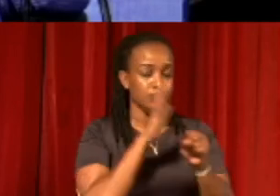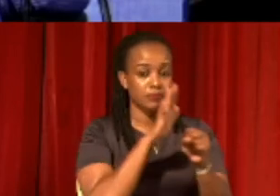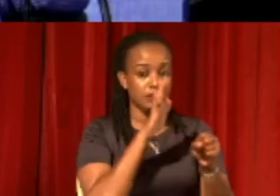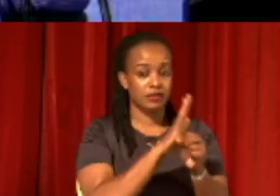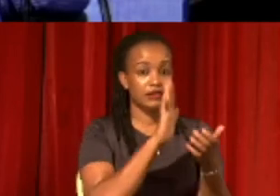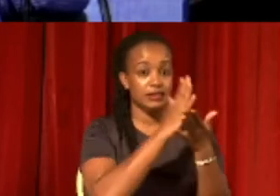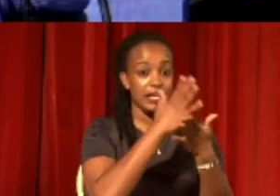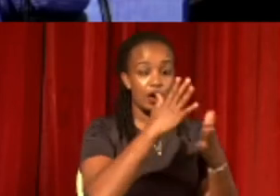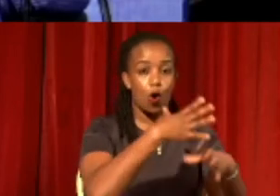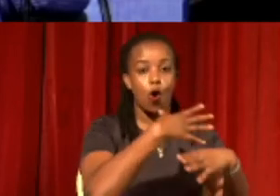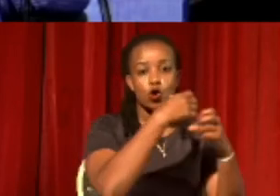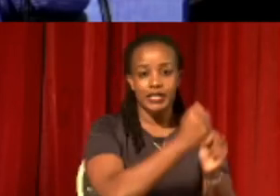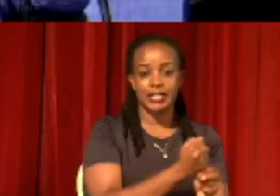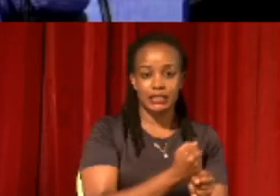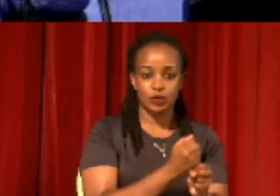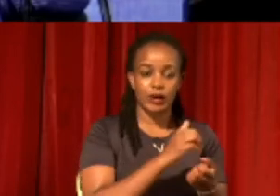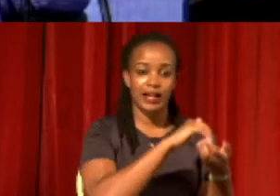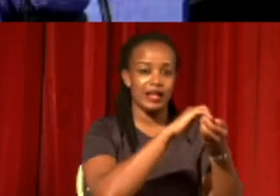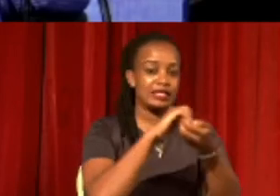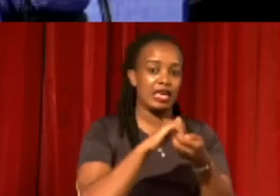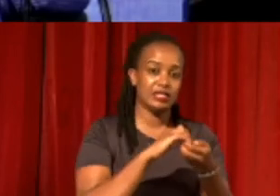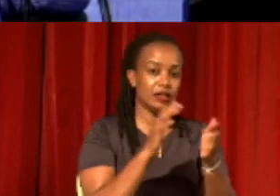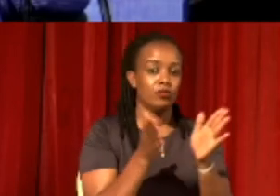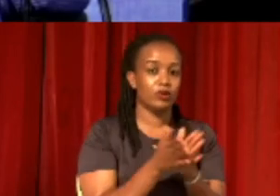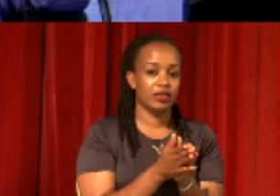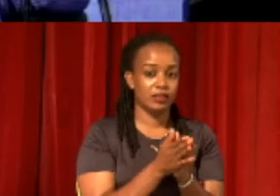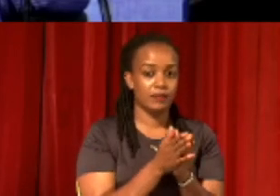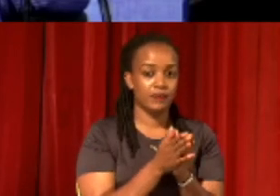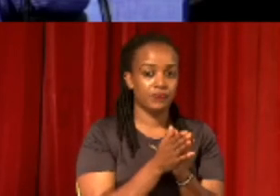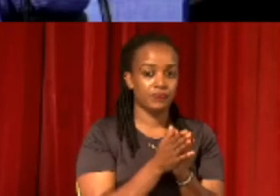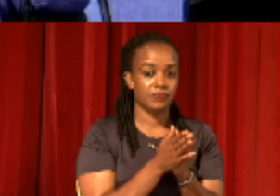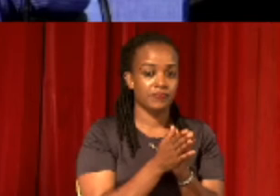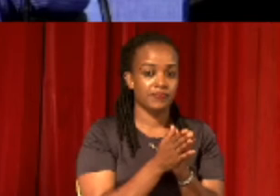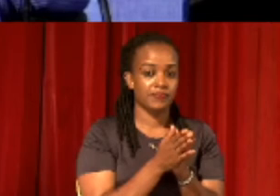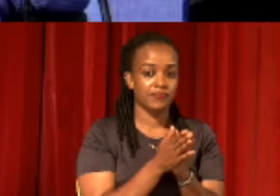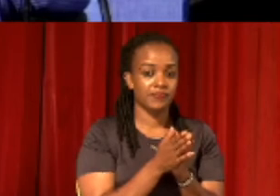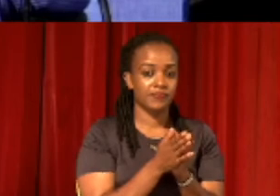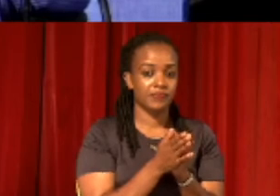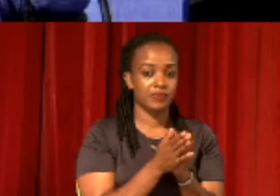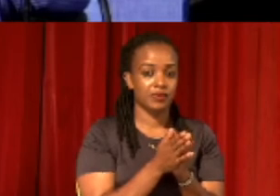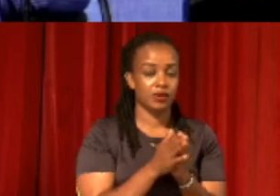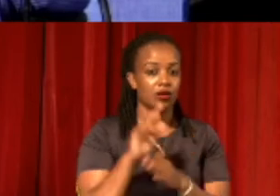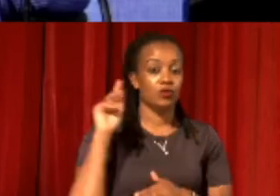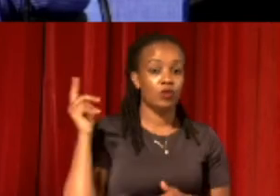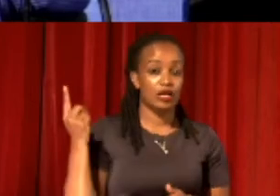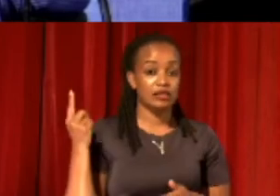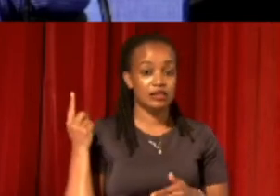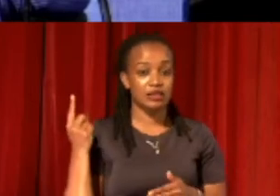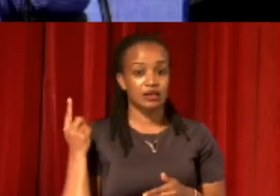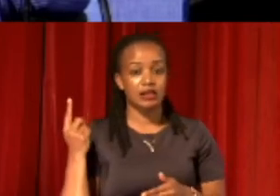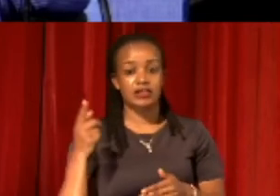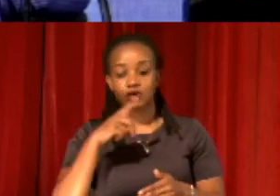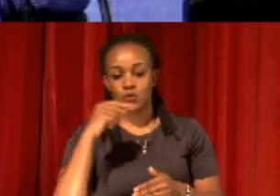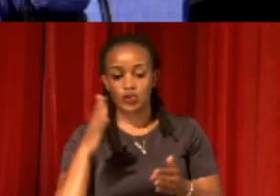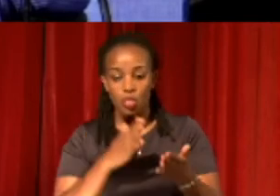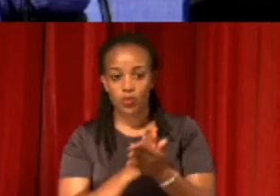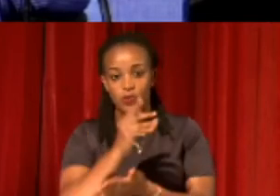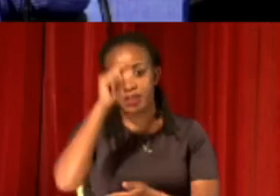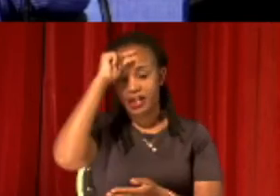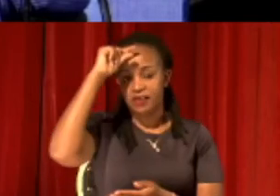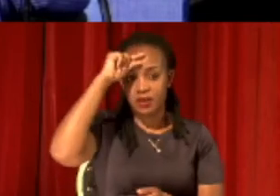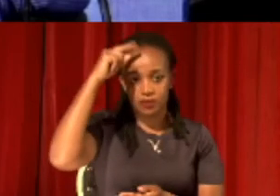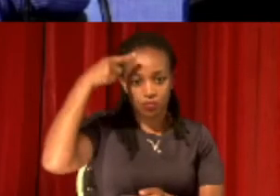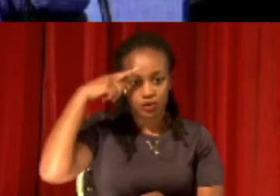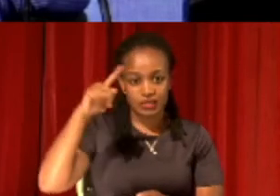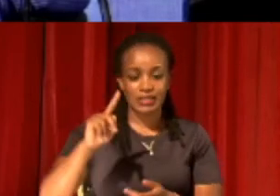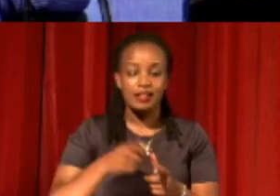negotiation engagement. Yeah. Right now, it's basically within government mechanisms. Yes. So once it goes through government mechanisms, if there'll be need